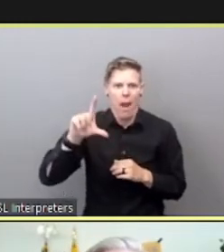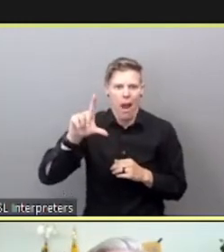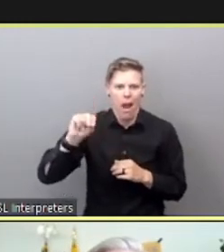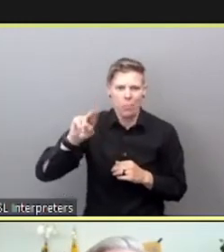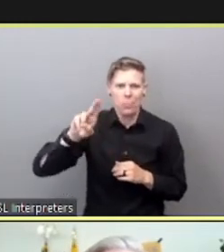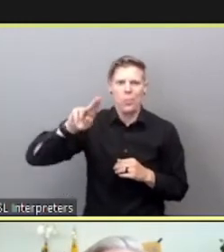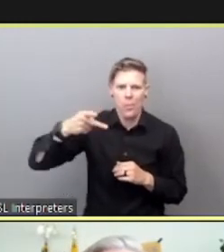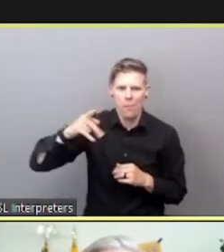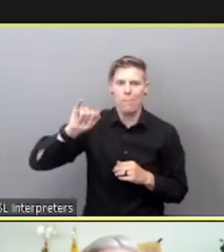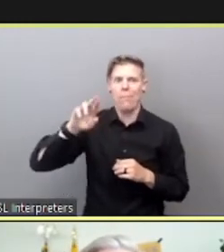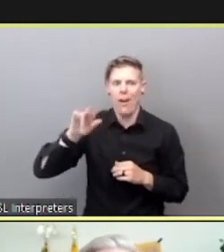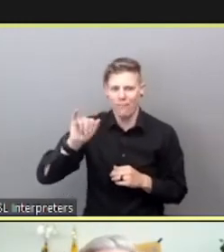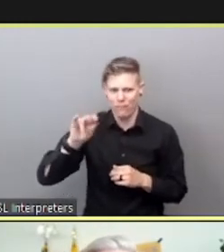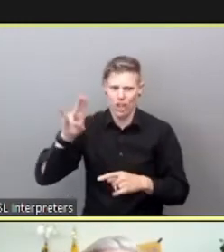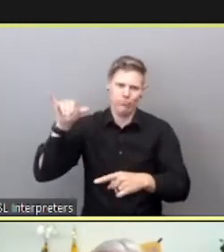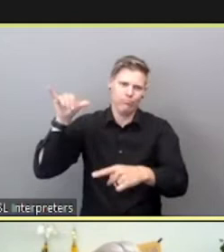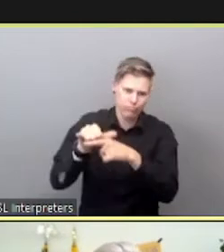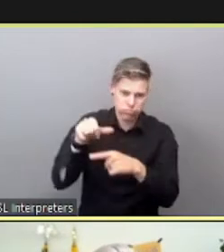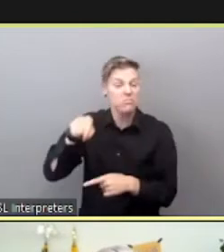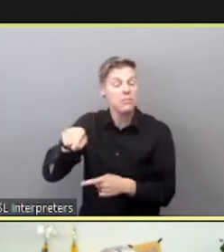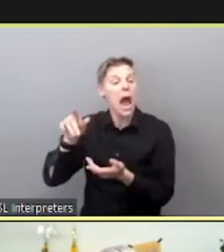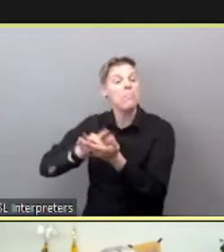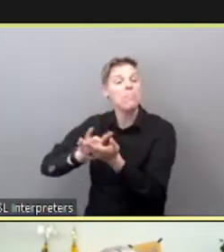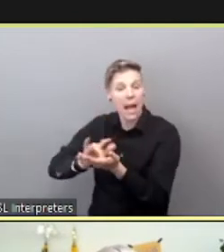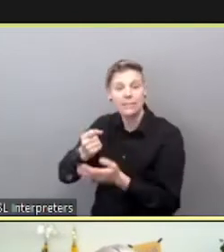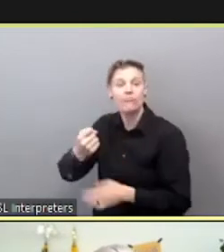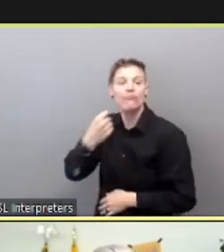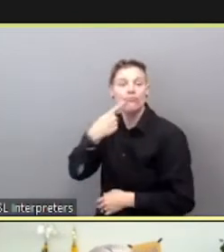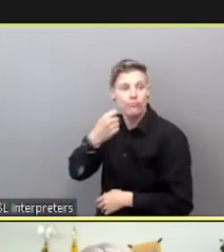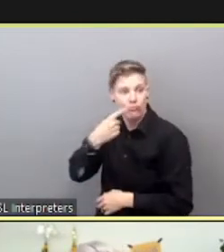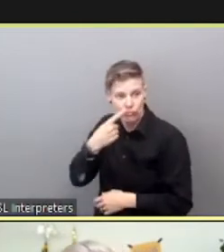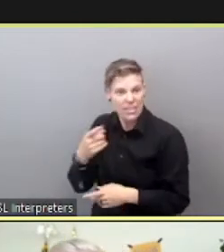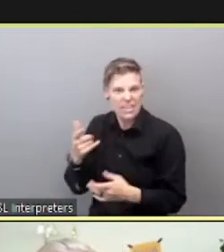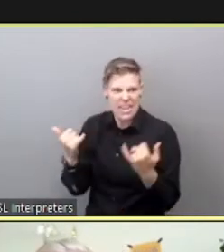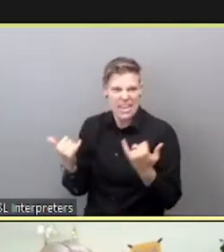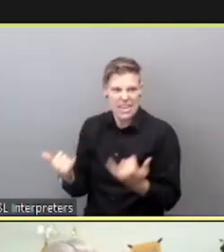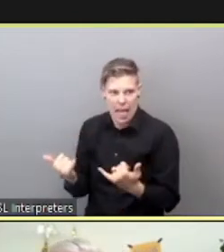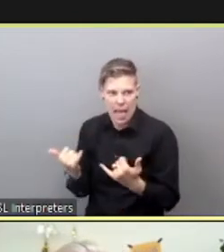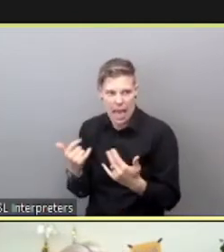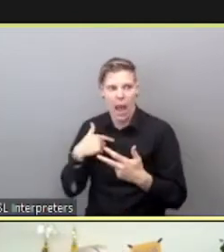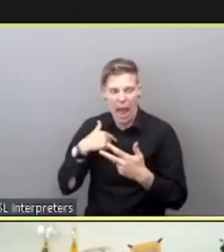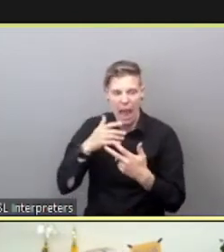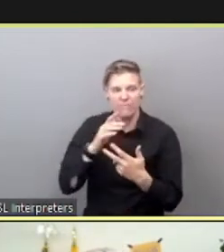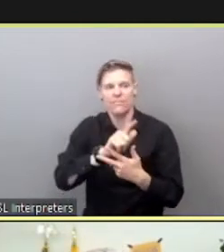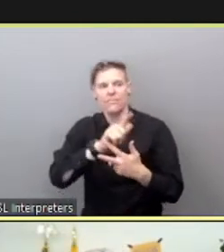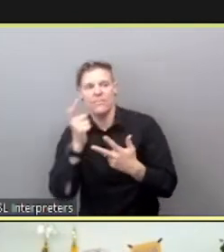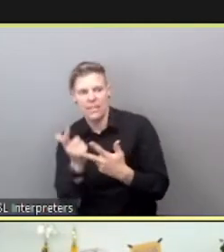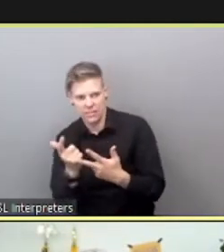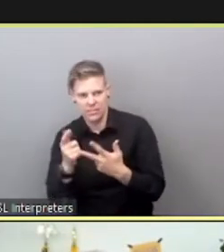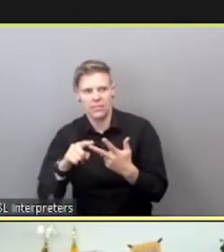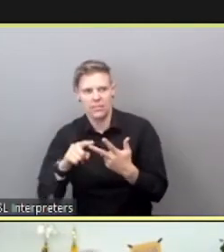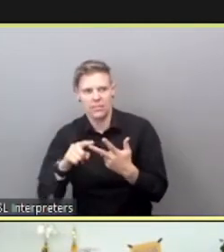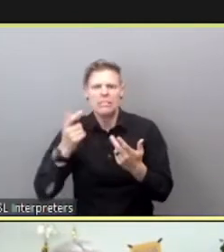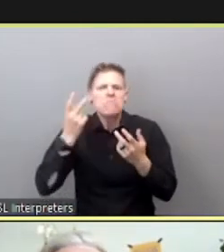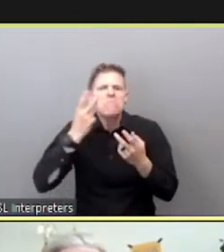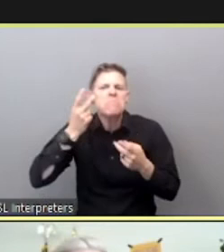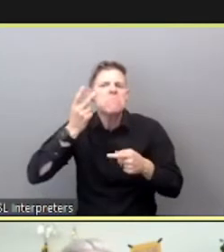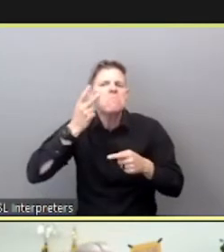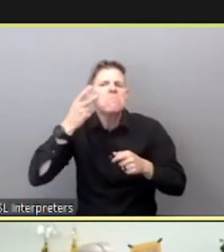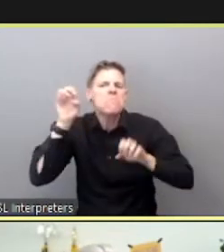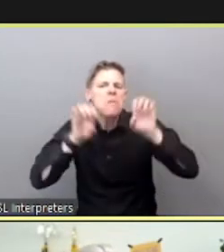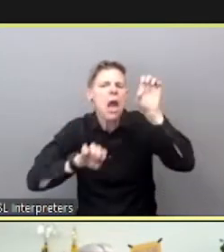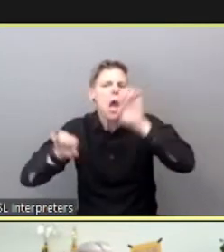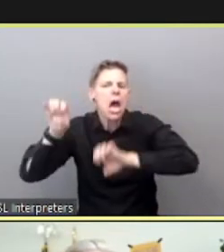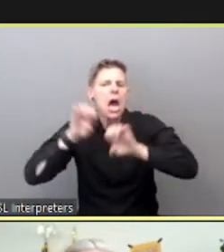news. It's currently in phase 3 trials, which is the last phase of a research protocol. So that's good. And their manufacturer